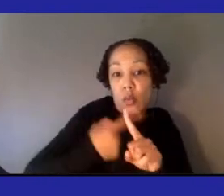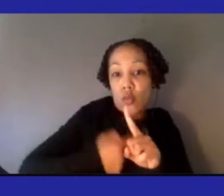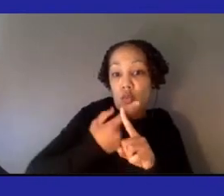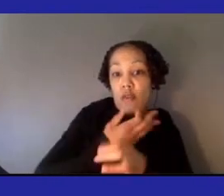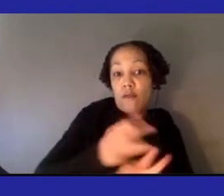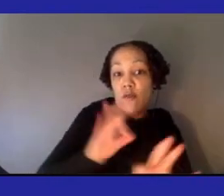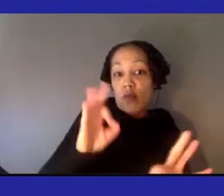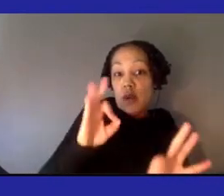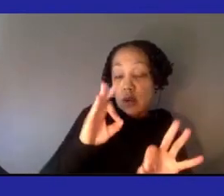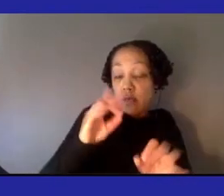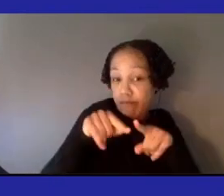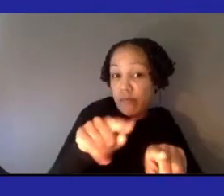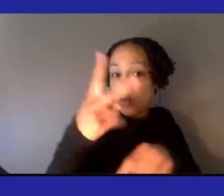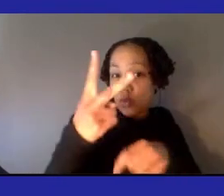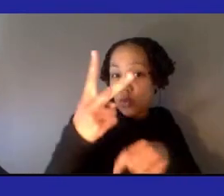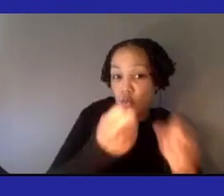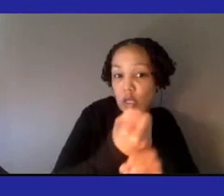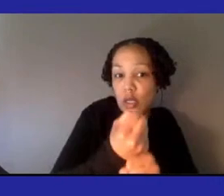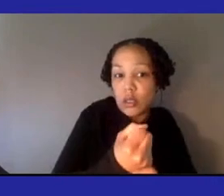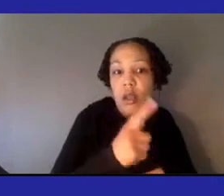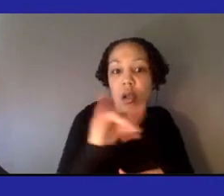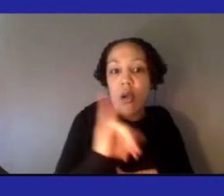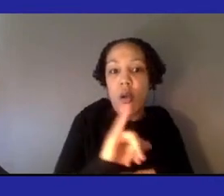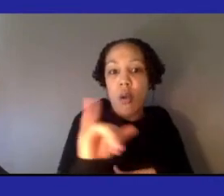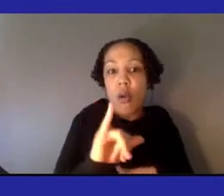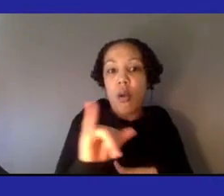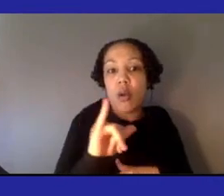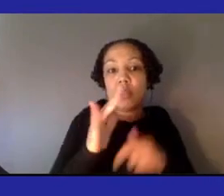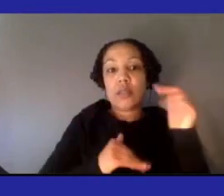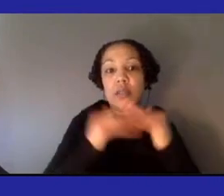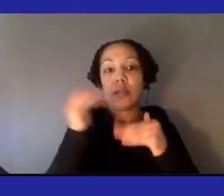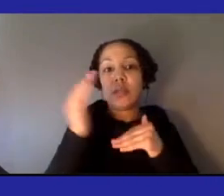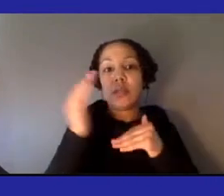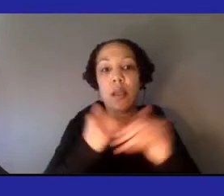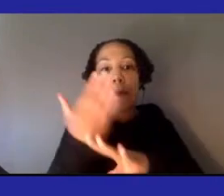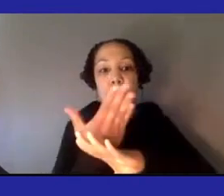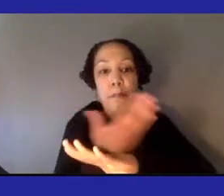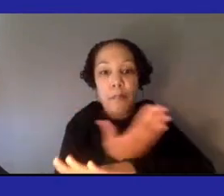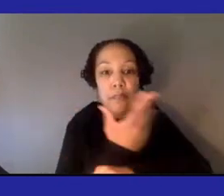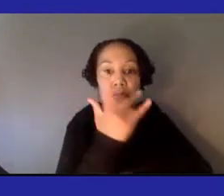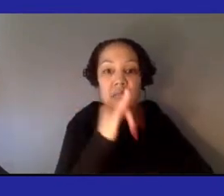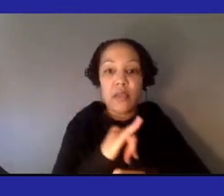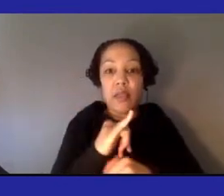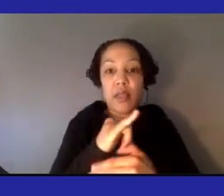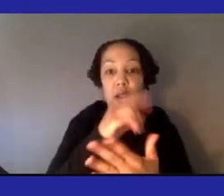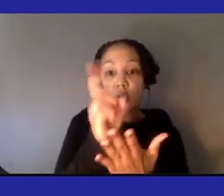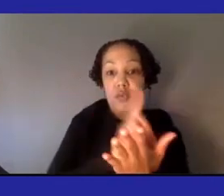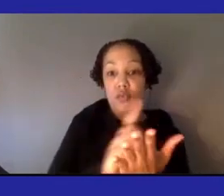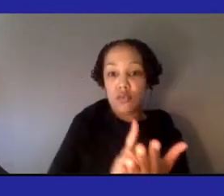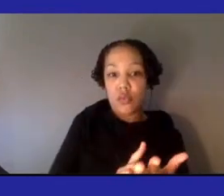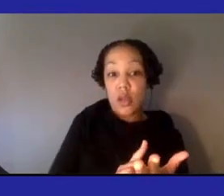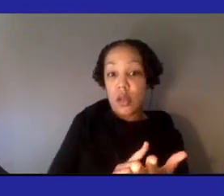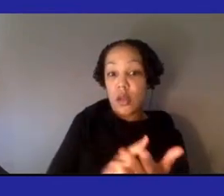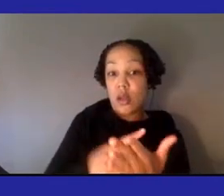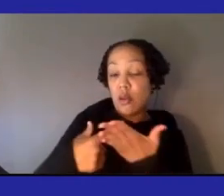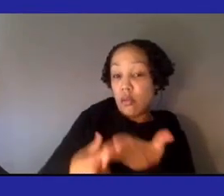design build best practices, we'll enter into negotiations with the vendor And if those negotiations result in an increase above the